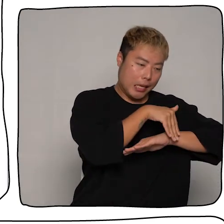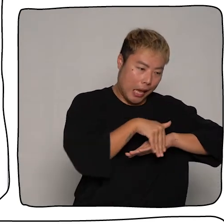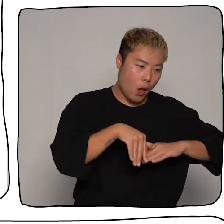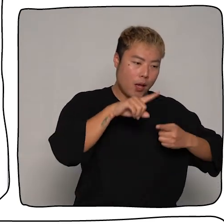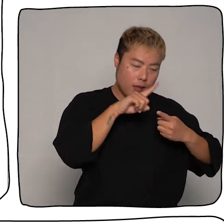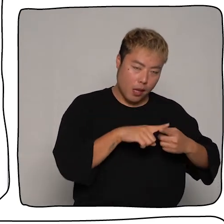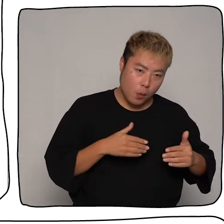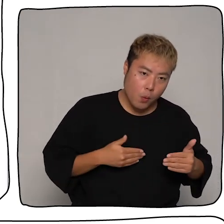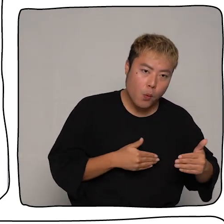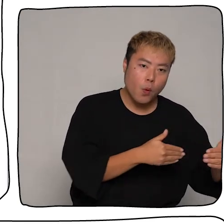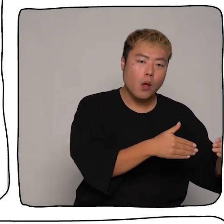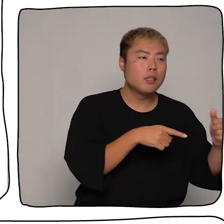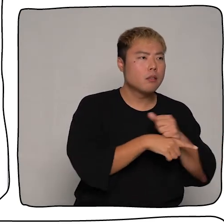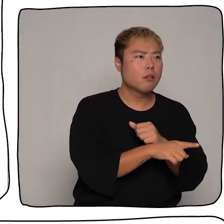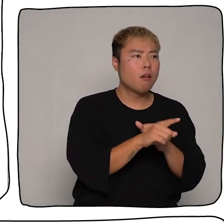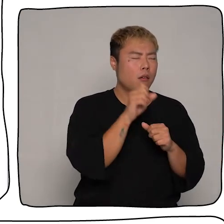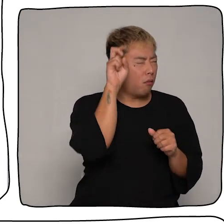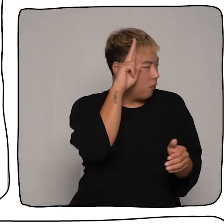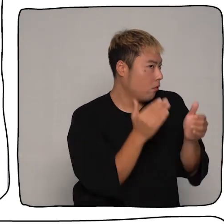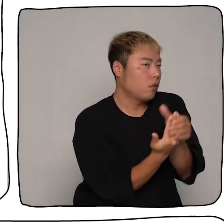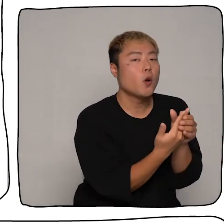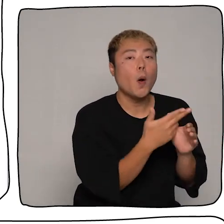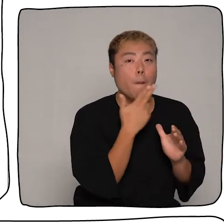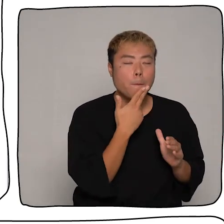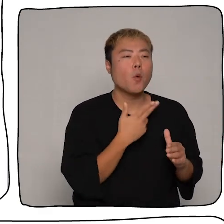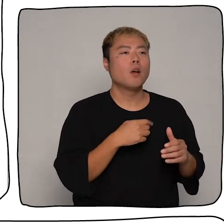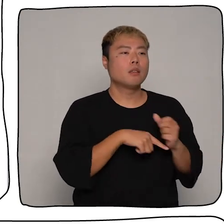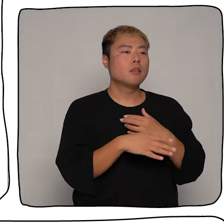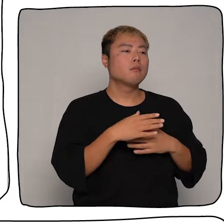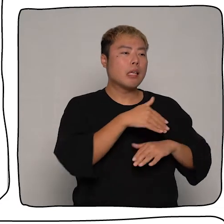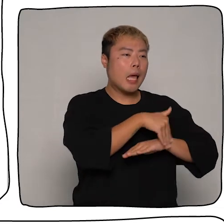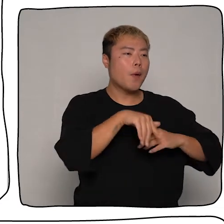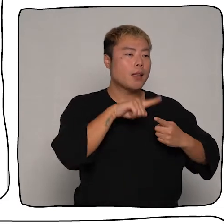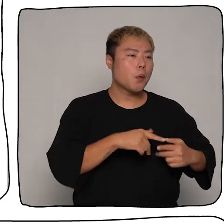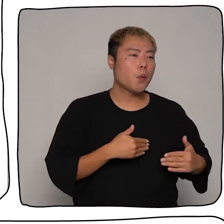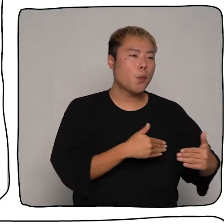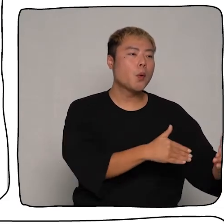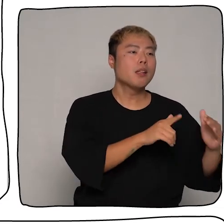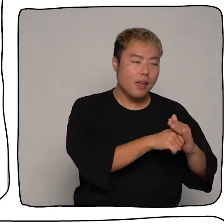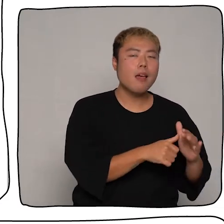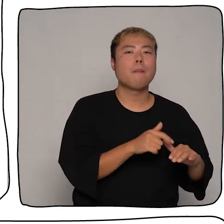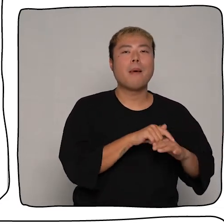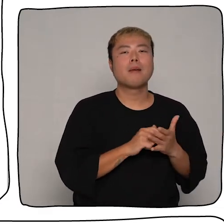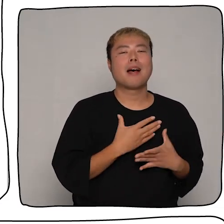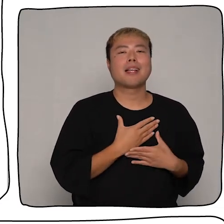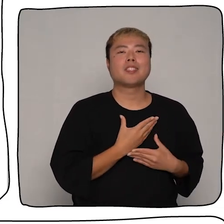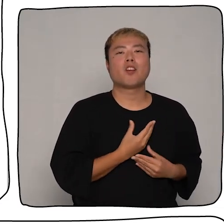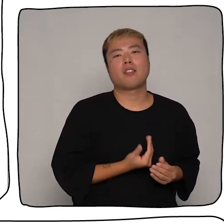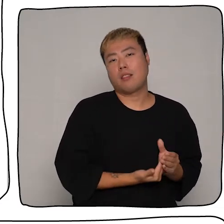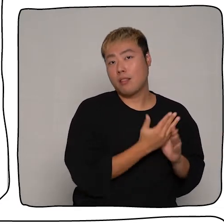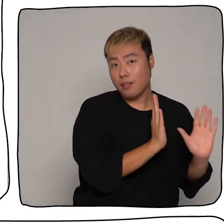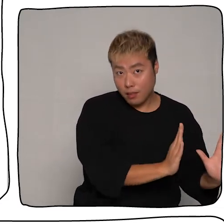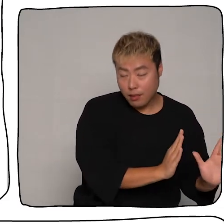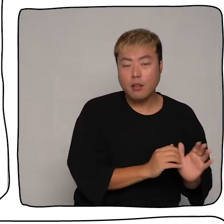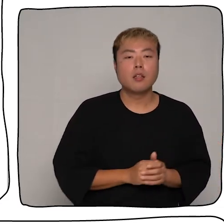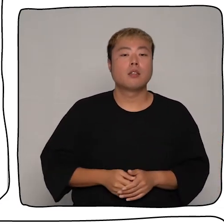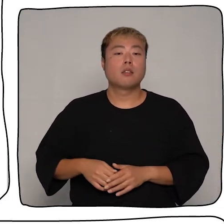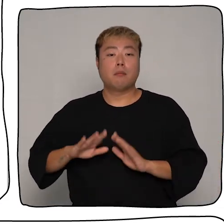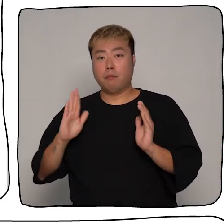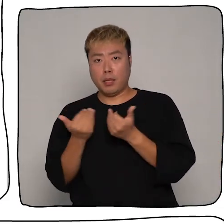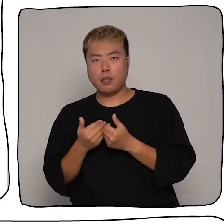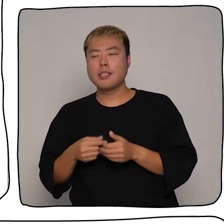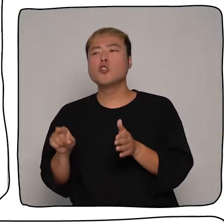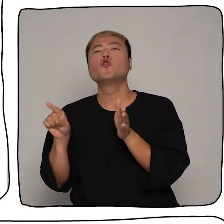emerges when you think everything is going as planned and there is no uncertainty. On the other